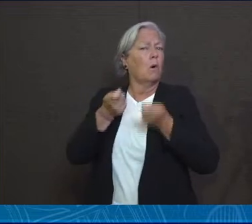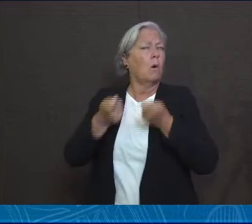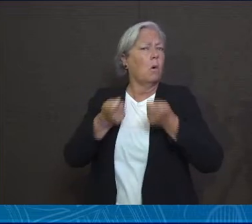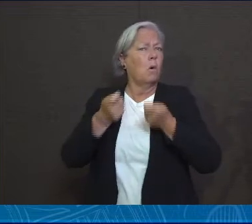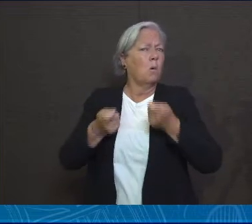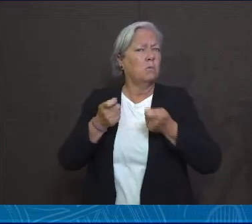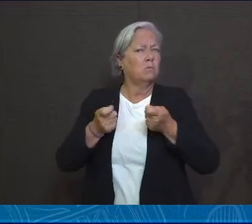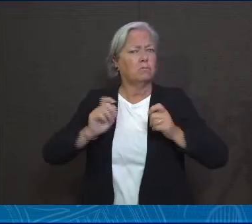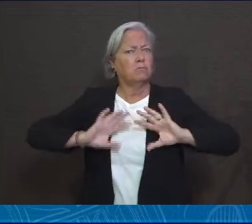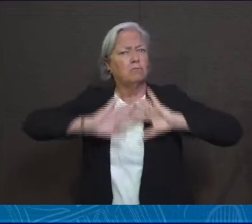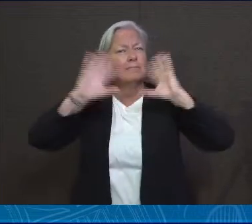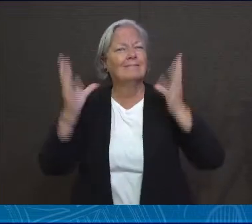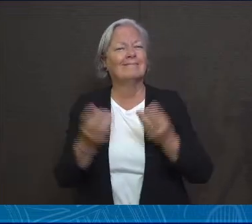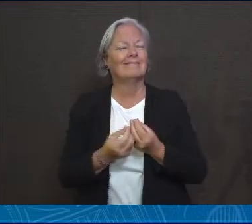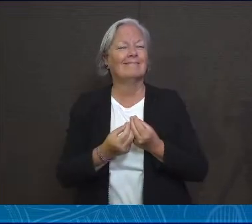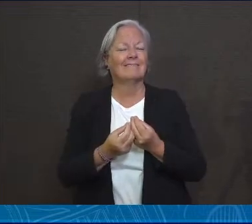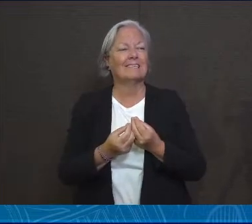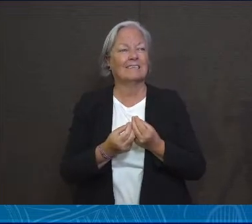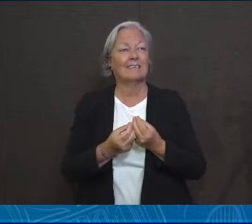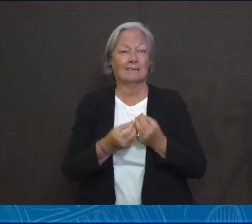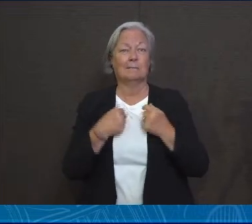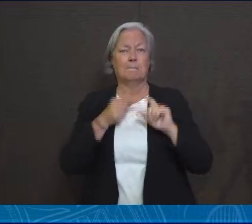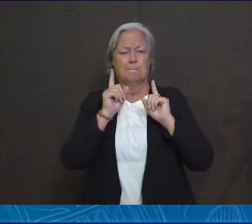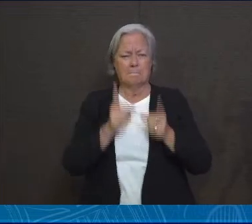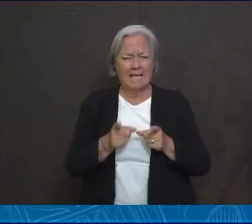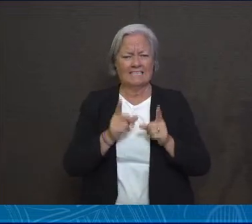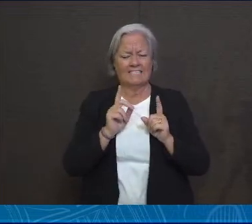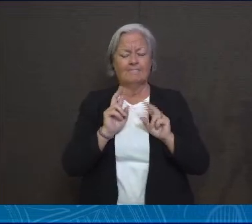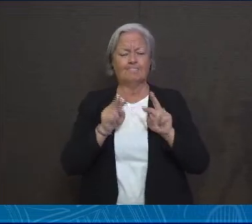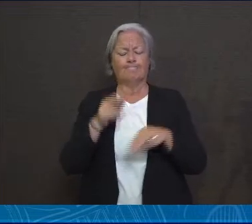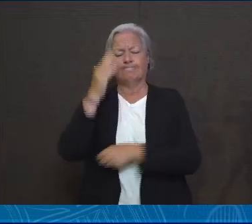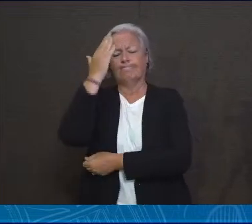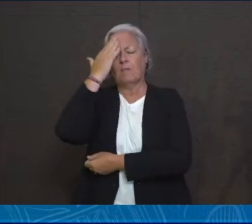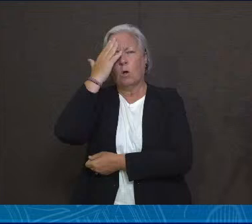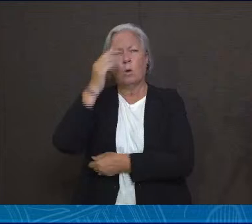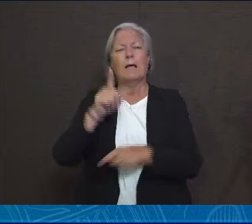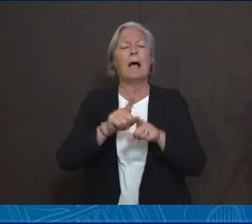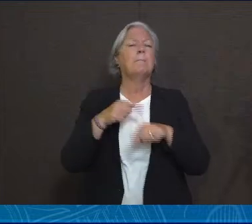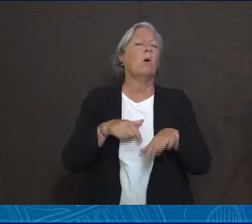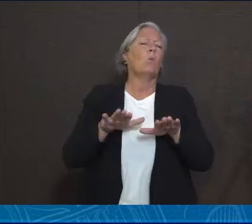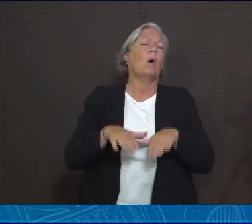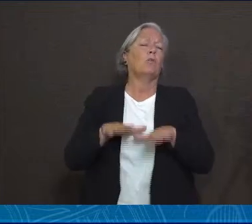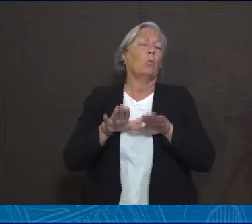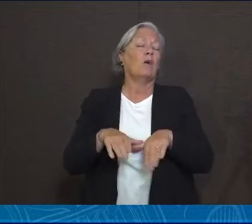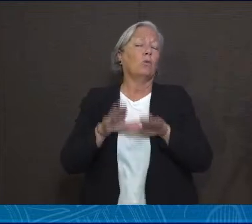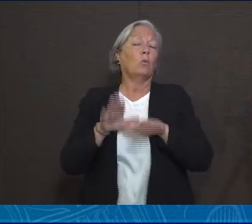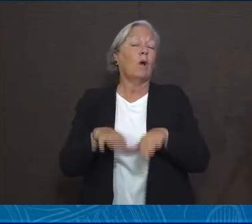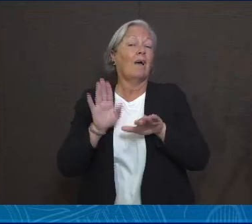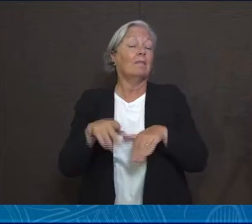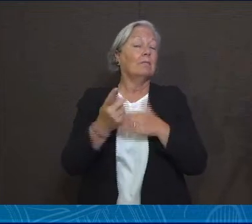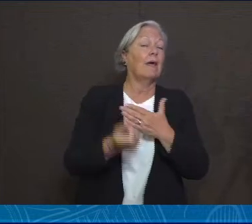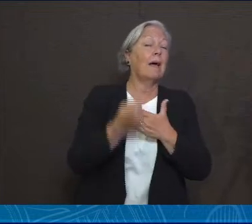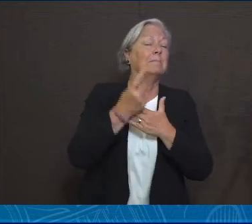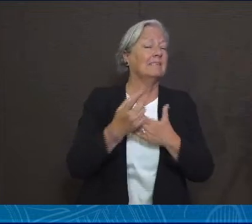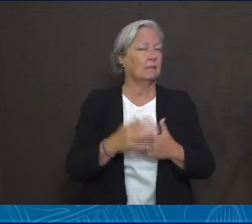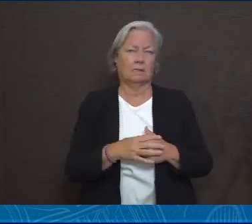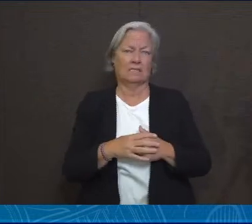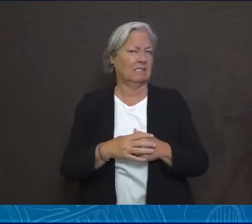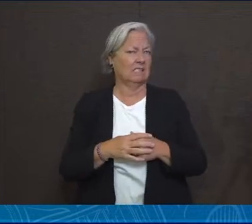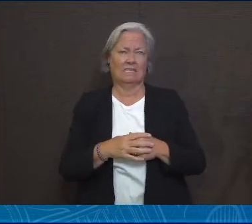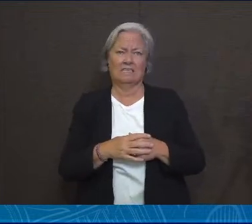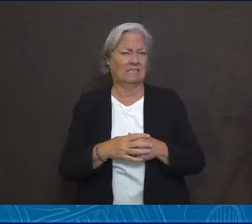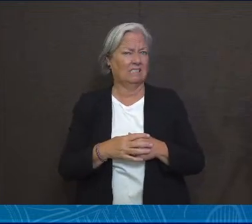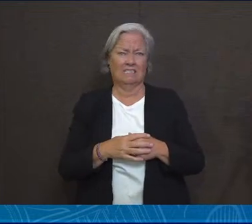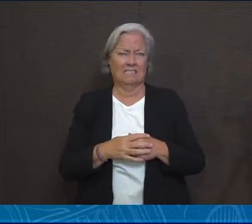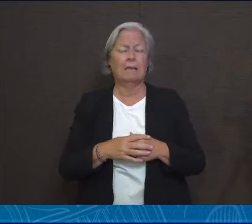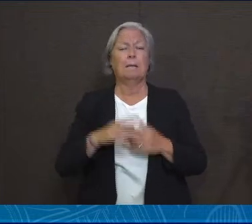And we need to be in front of that. We can't simply wait and respond because disinformation is insidious. It breaks